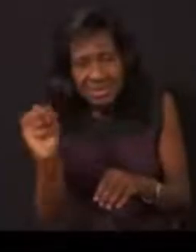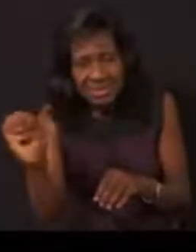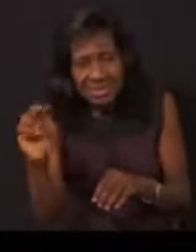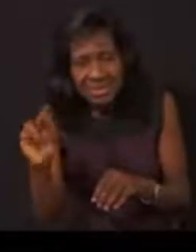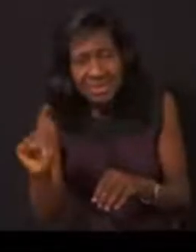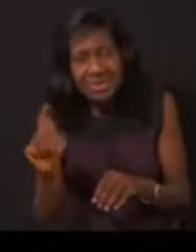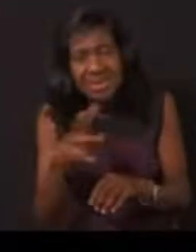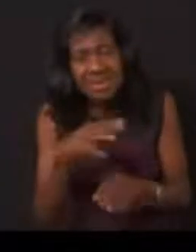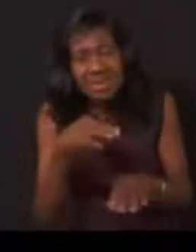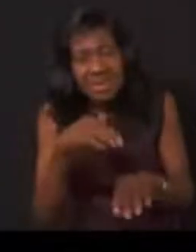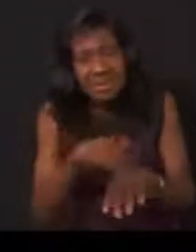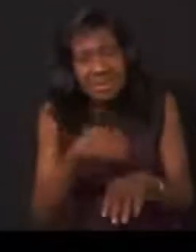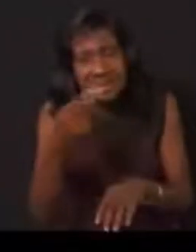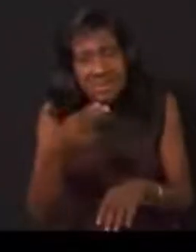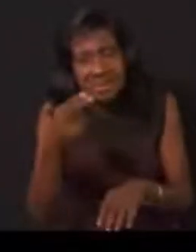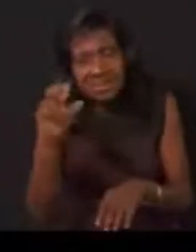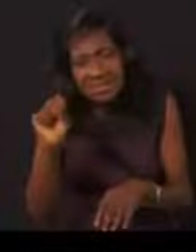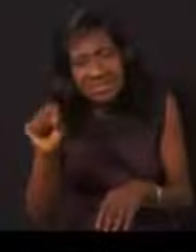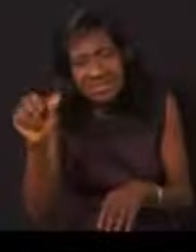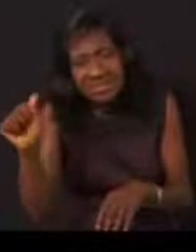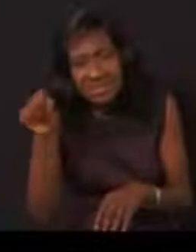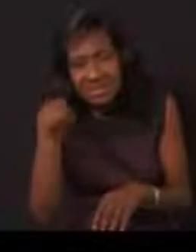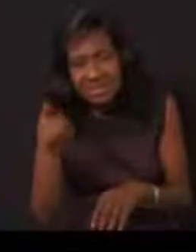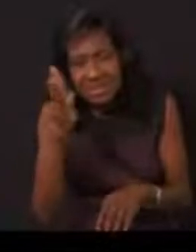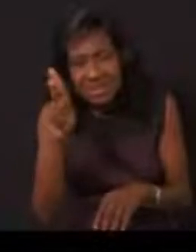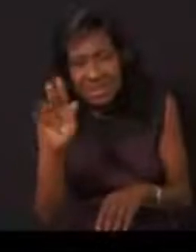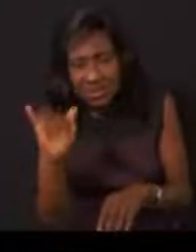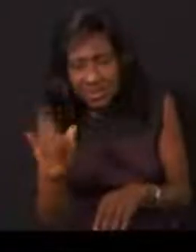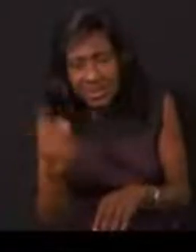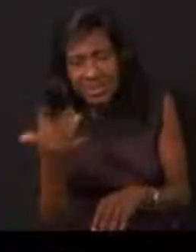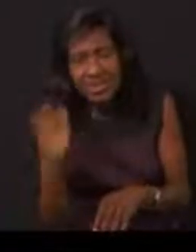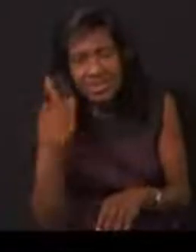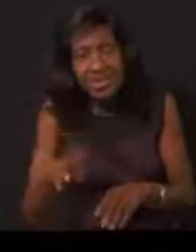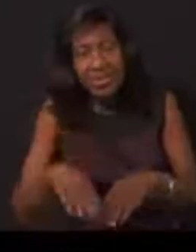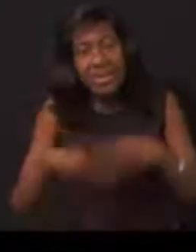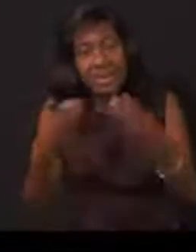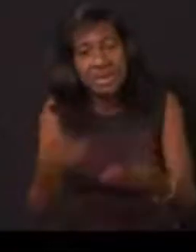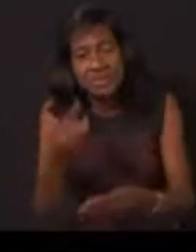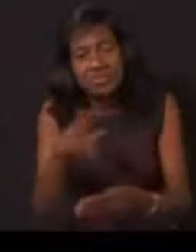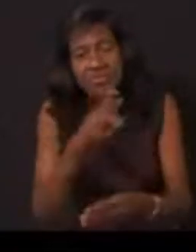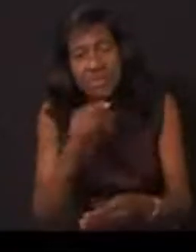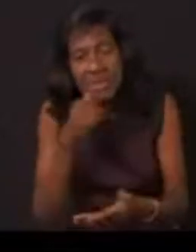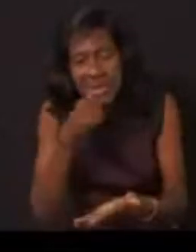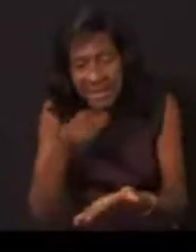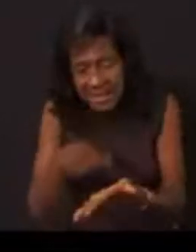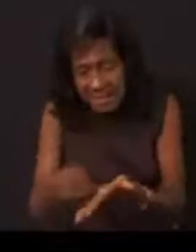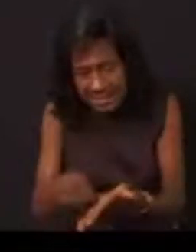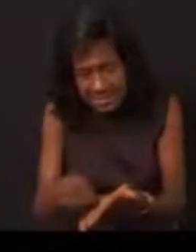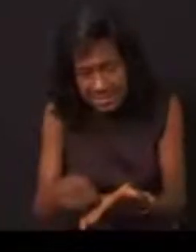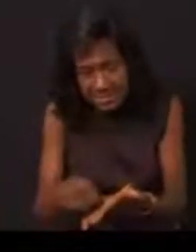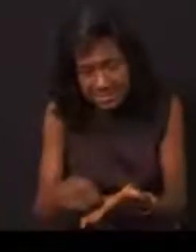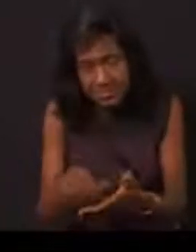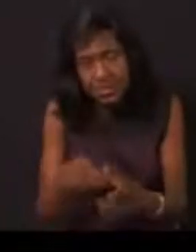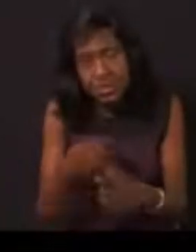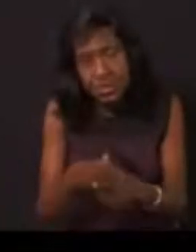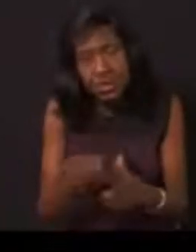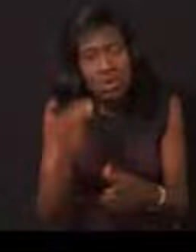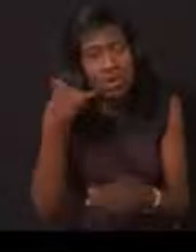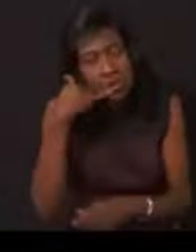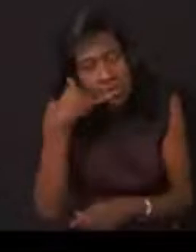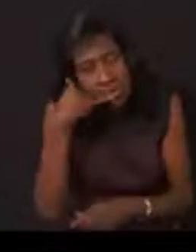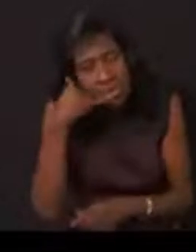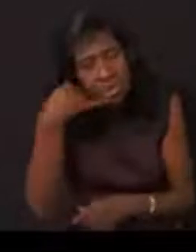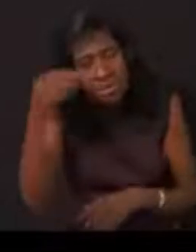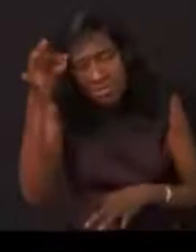quarantine@hsa.ky. We will supply them with a letter for this purpose, and alternatively, they can also call the flu hotline